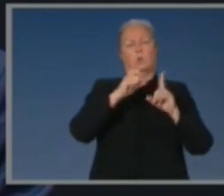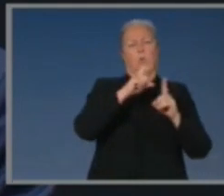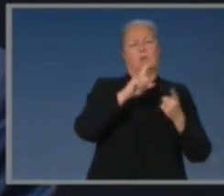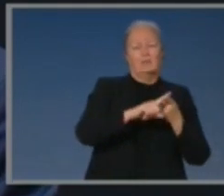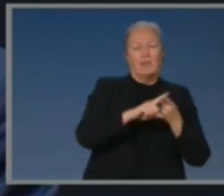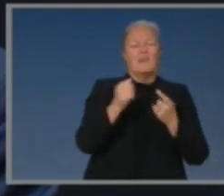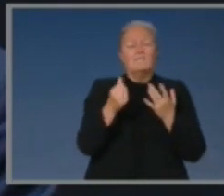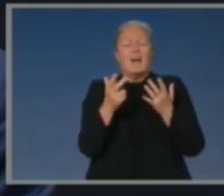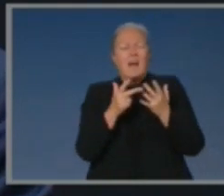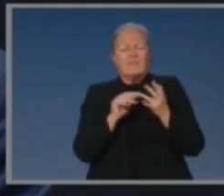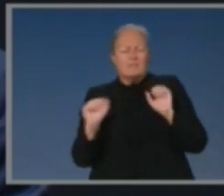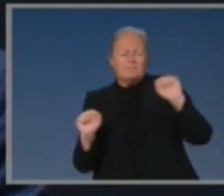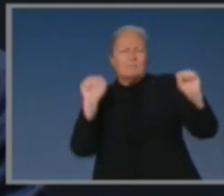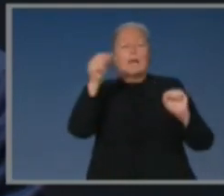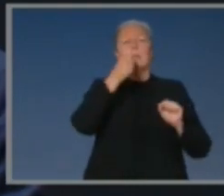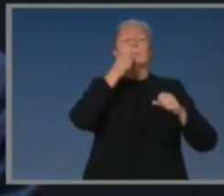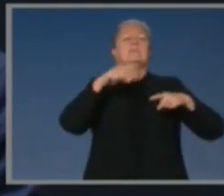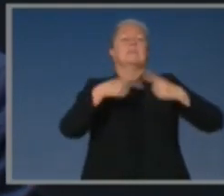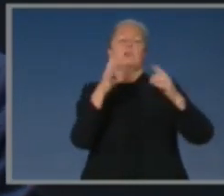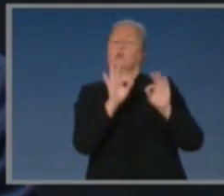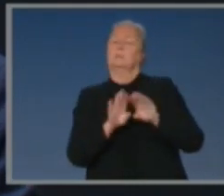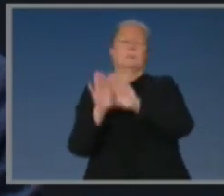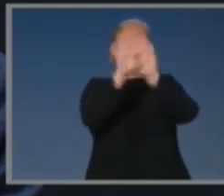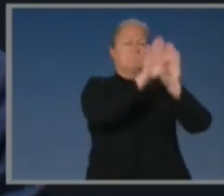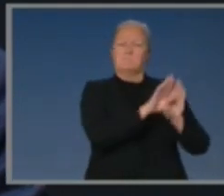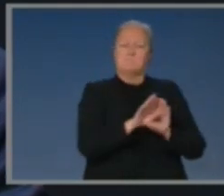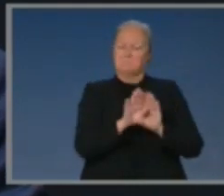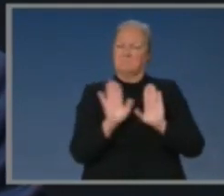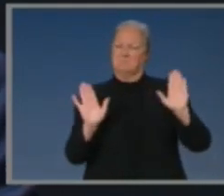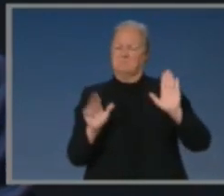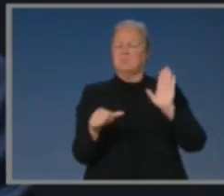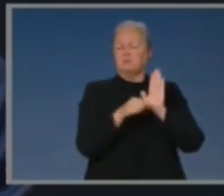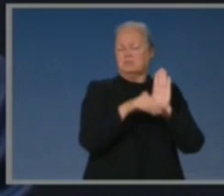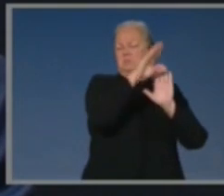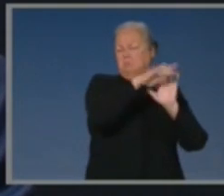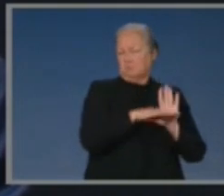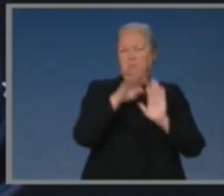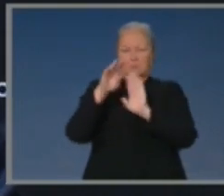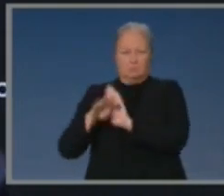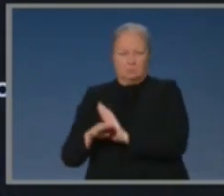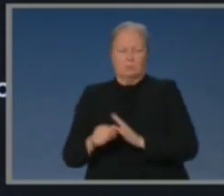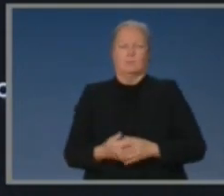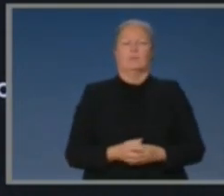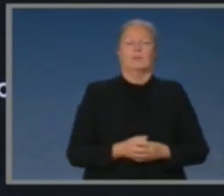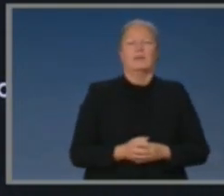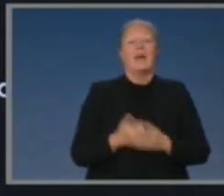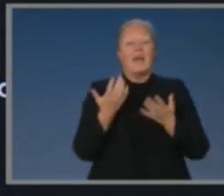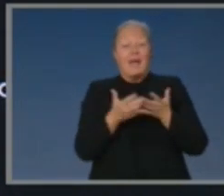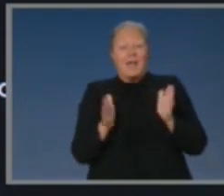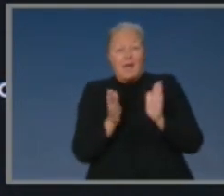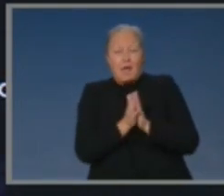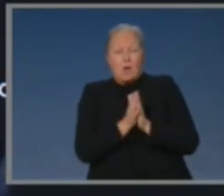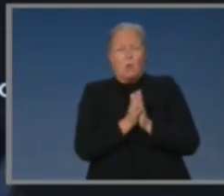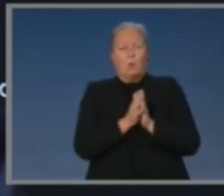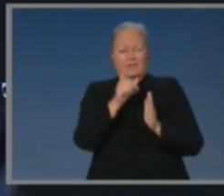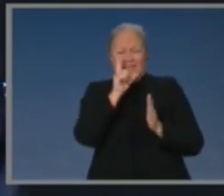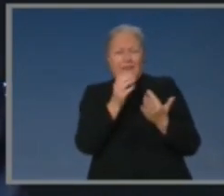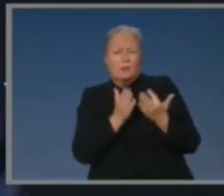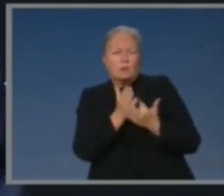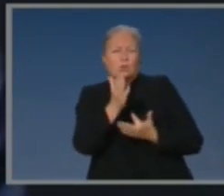slight differences in the way in which there's monitoring and enforcement. So to try and cope with some of the complexities of that system, there have been four things, obviously, that